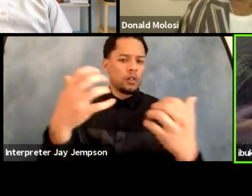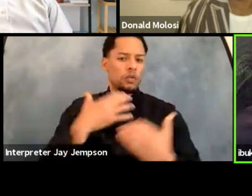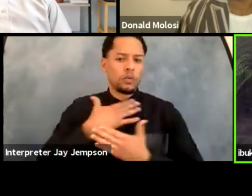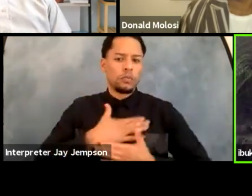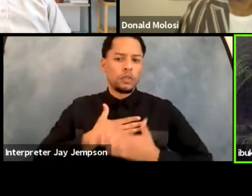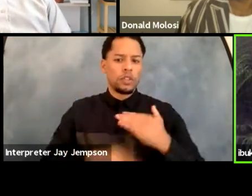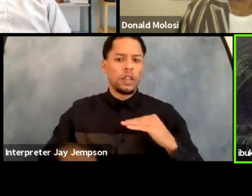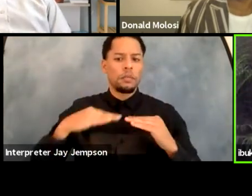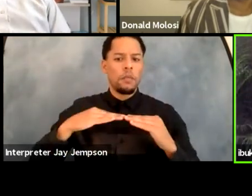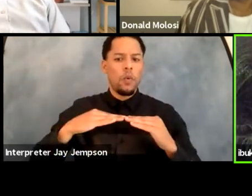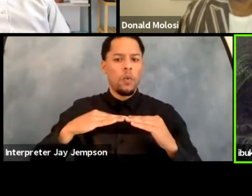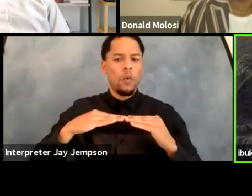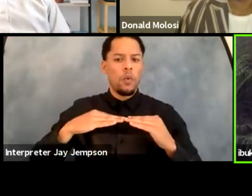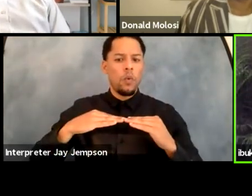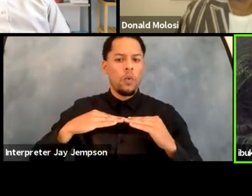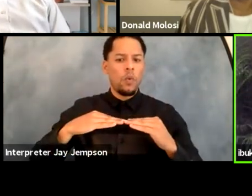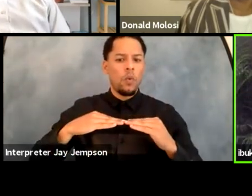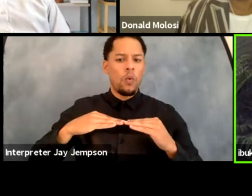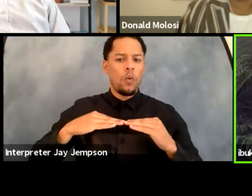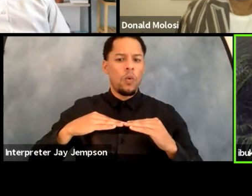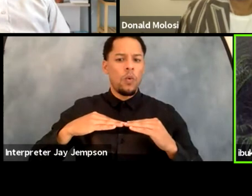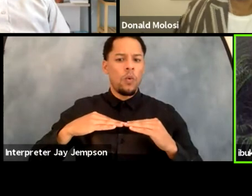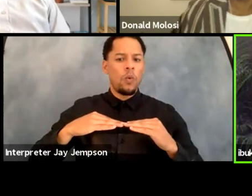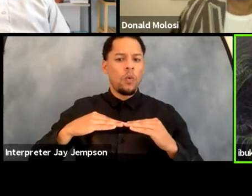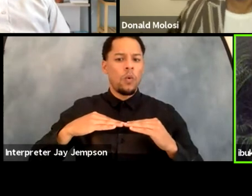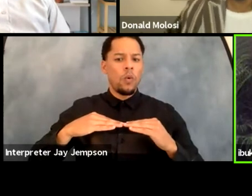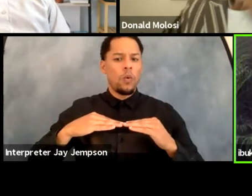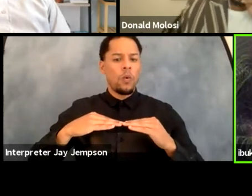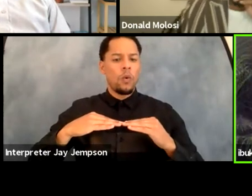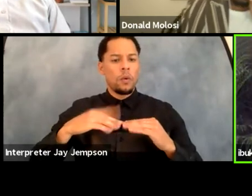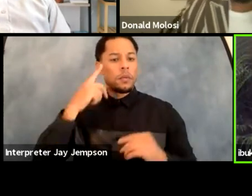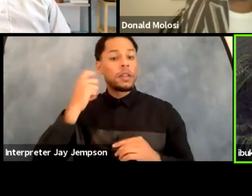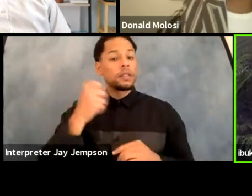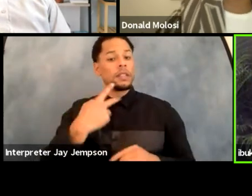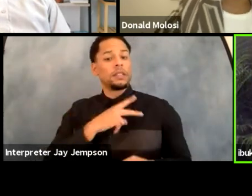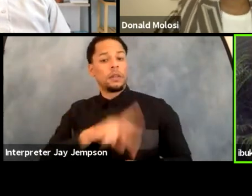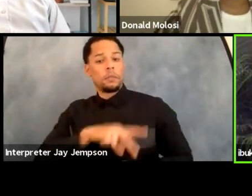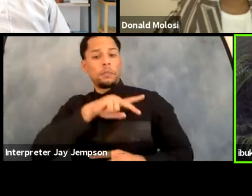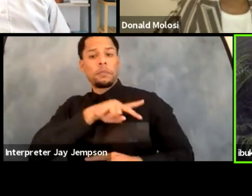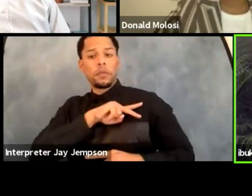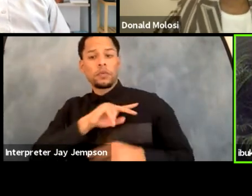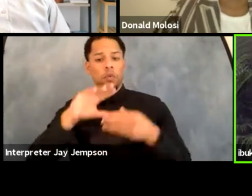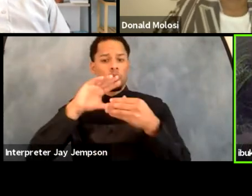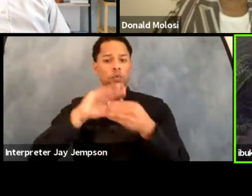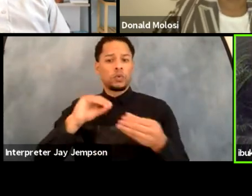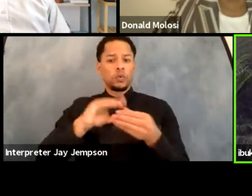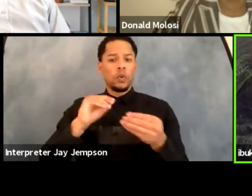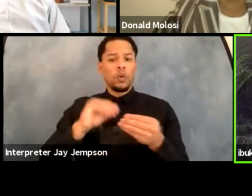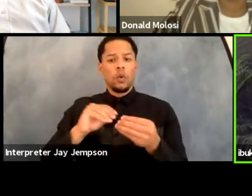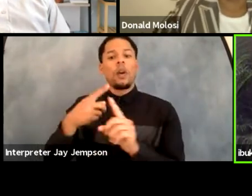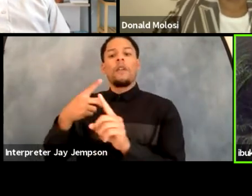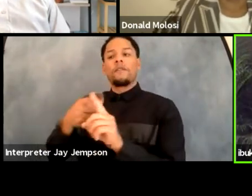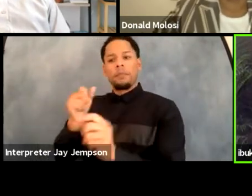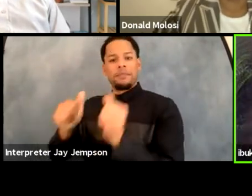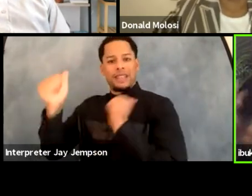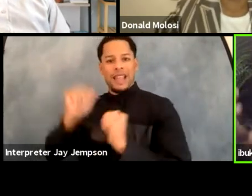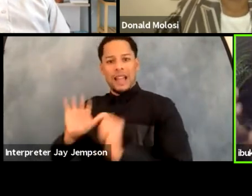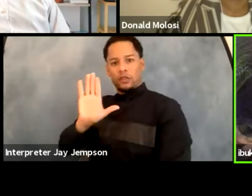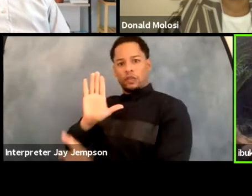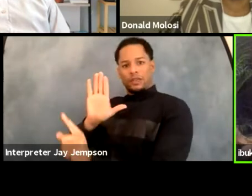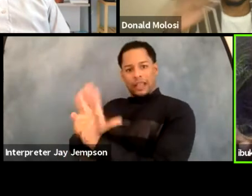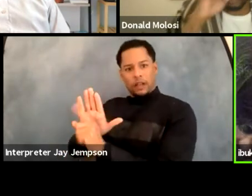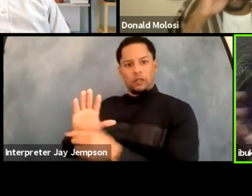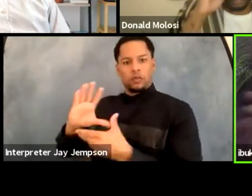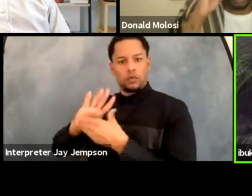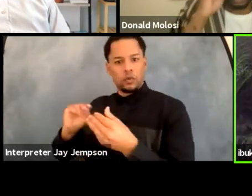story that has been told, right? It's a personal story of the actor herself, you know. So I discovered